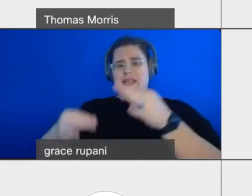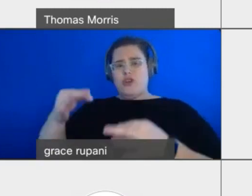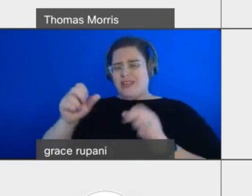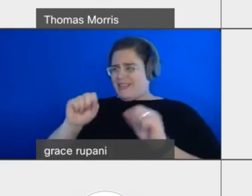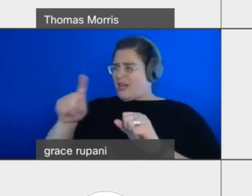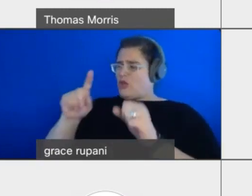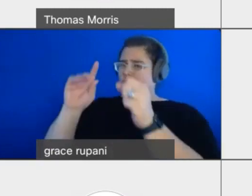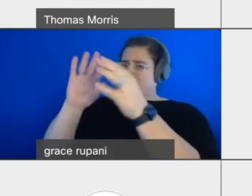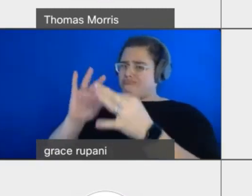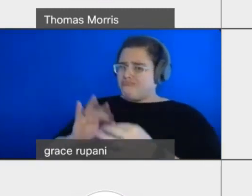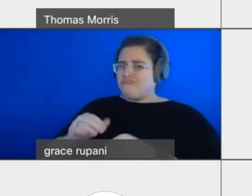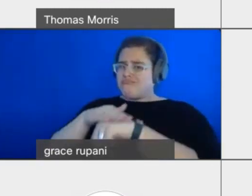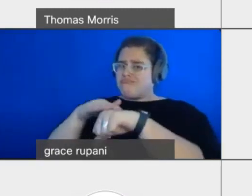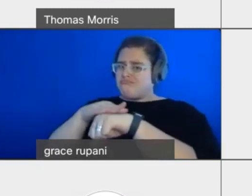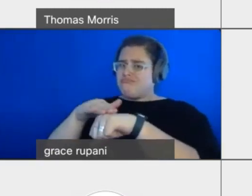Yes.